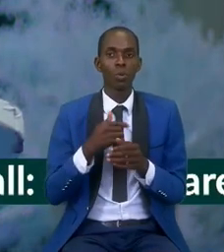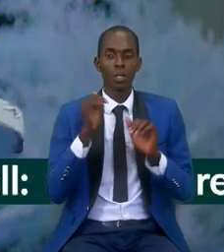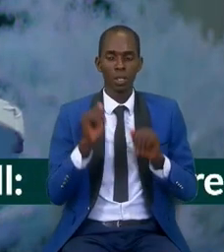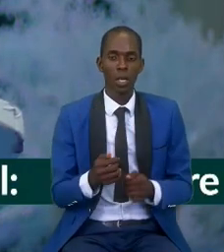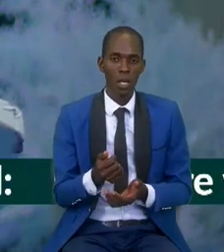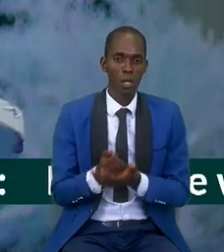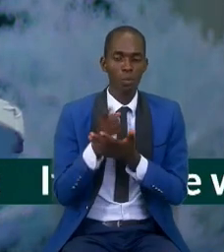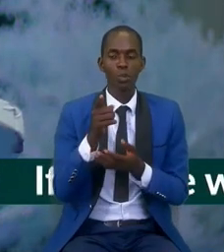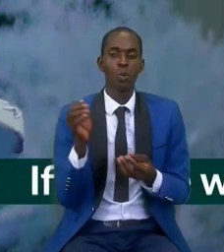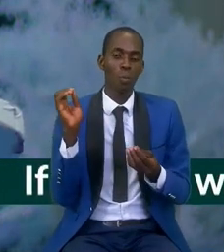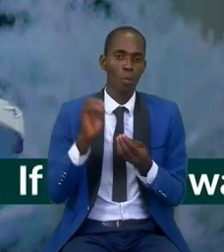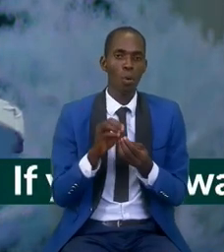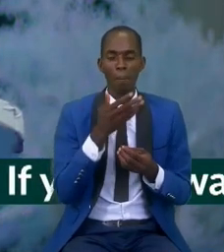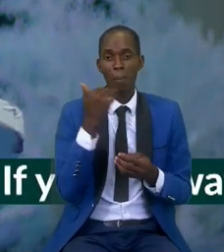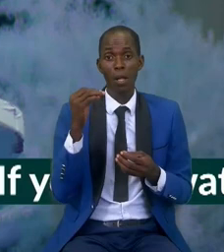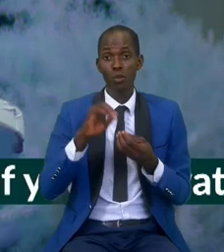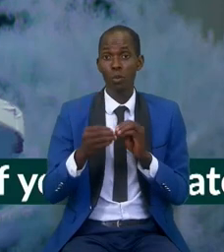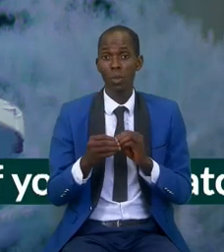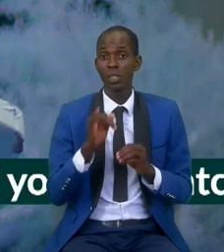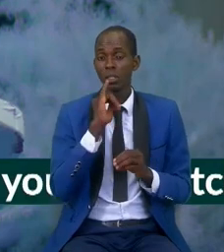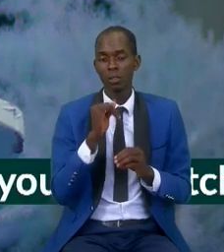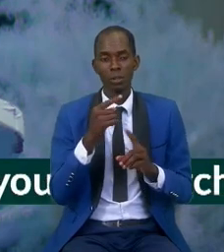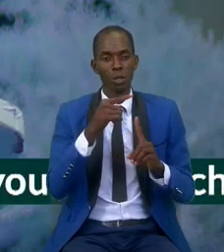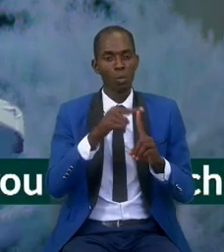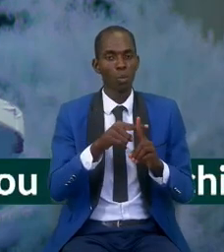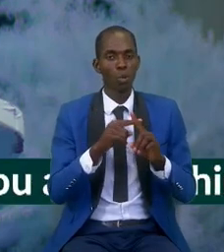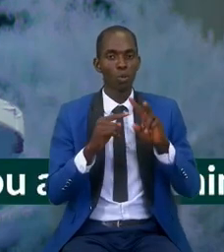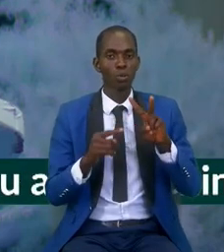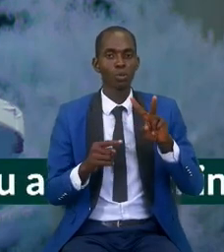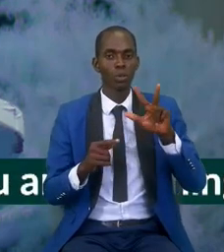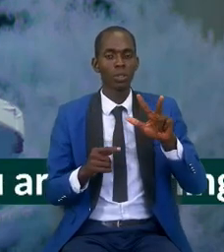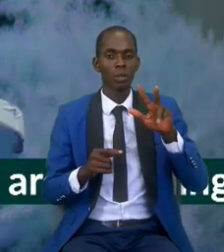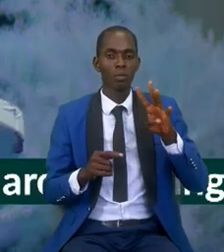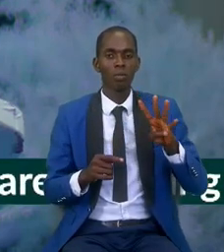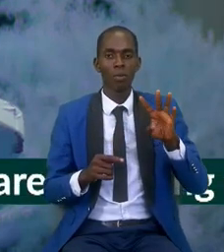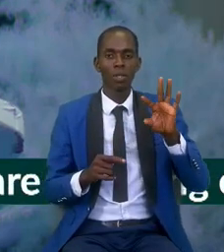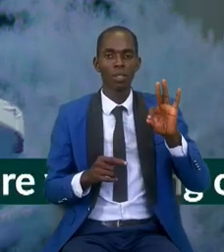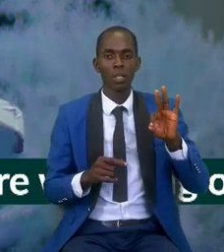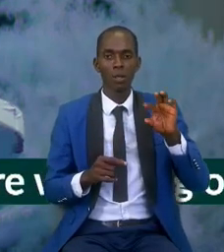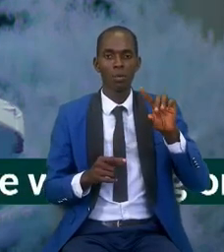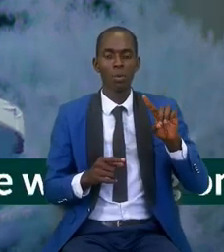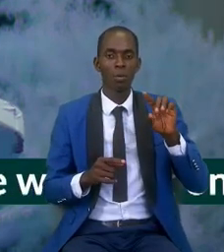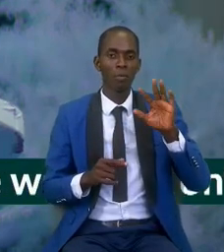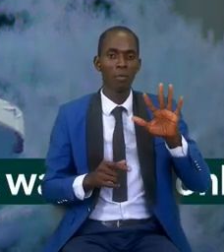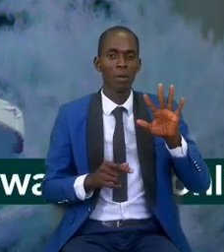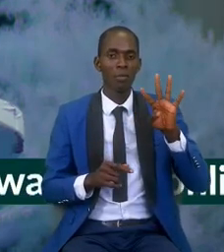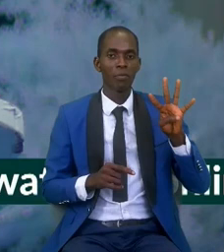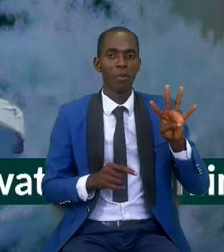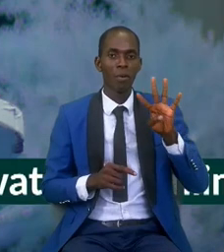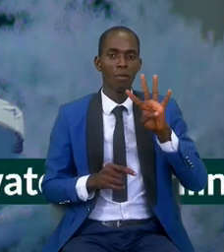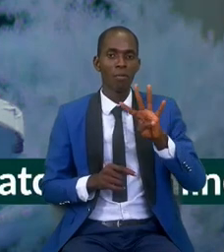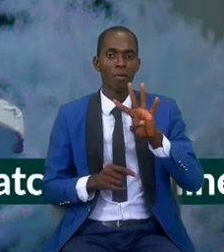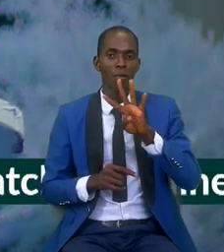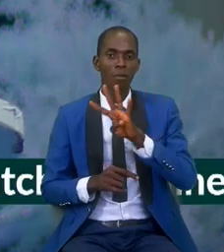nine one five four four four four nine two six